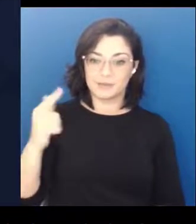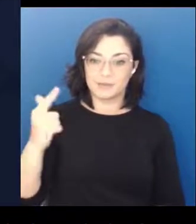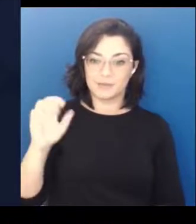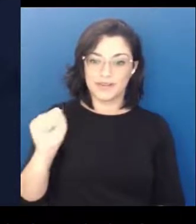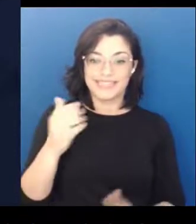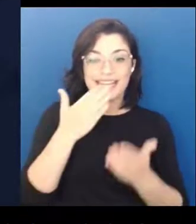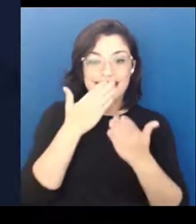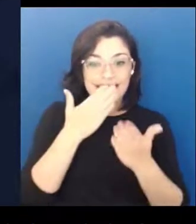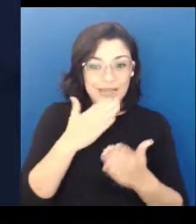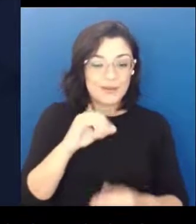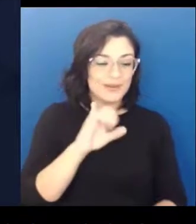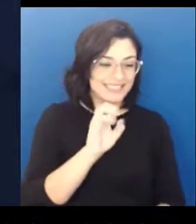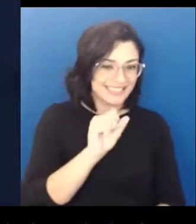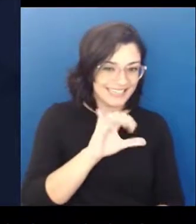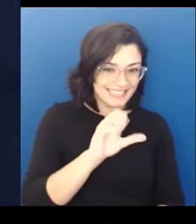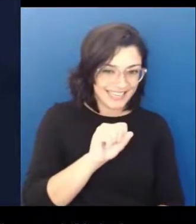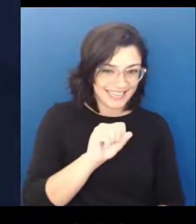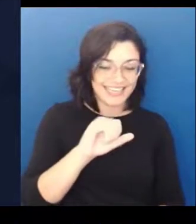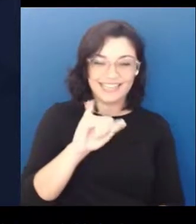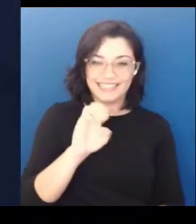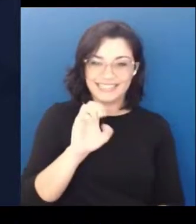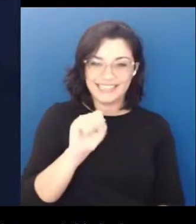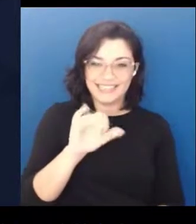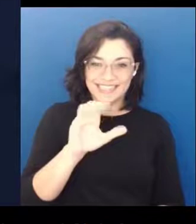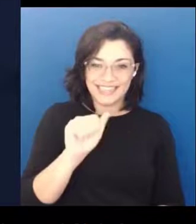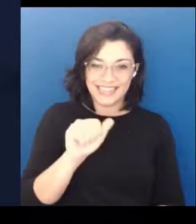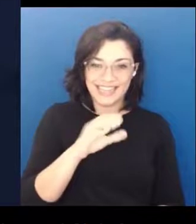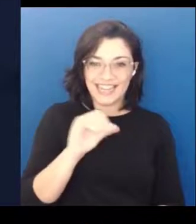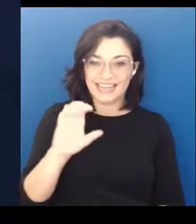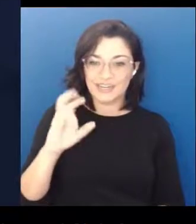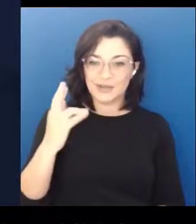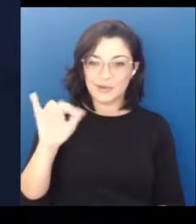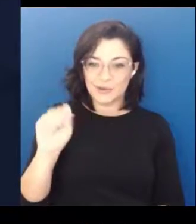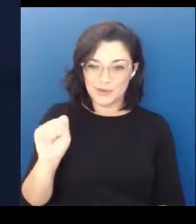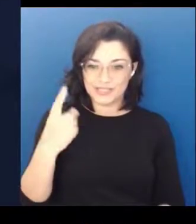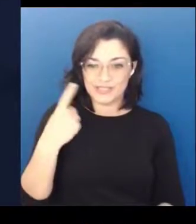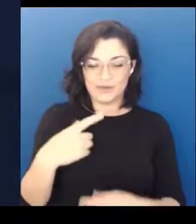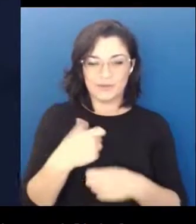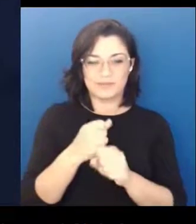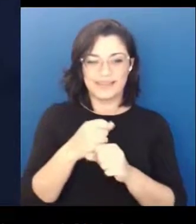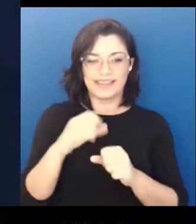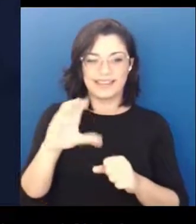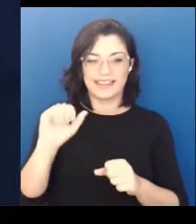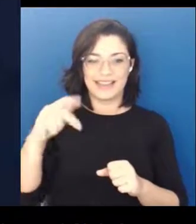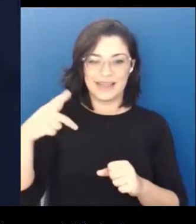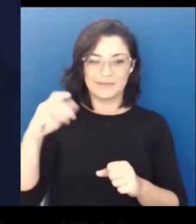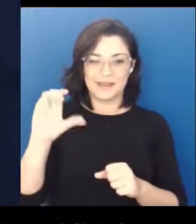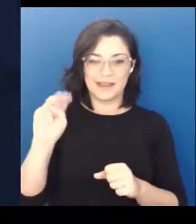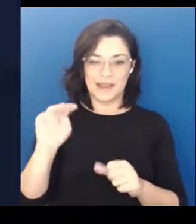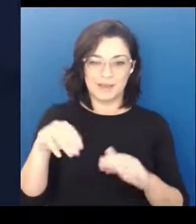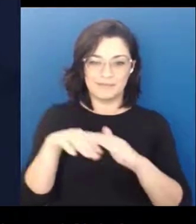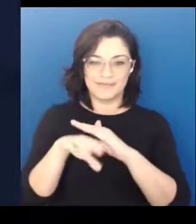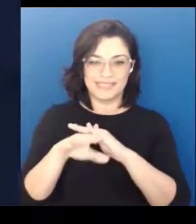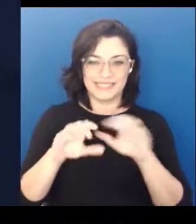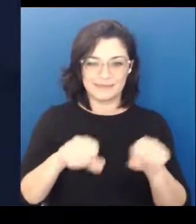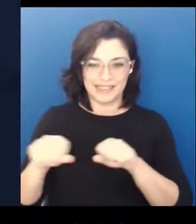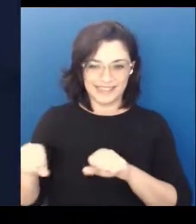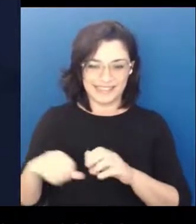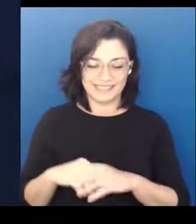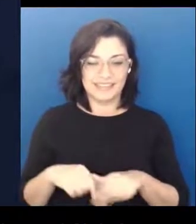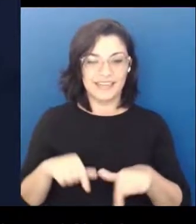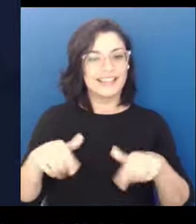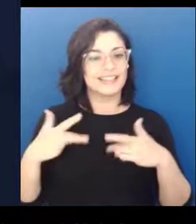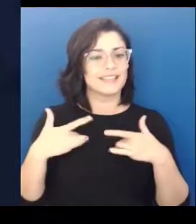and Chris for making CapCon accessible. This event is a team effort and we could not do it without our